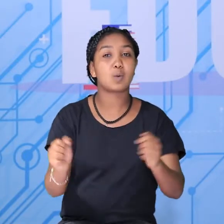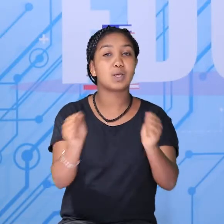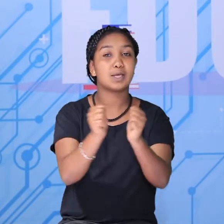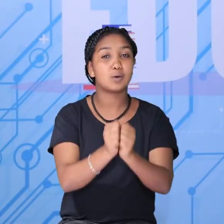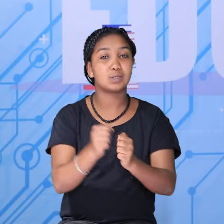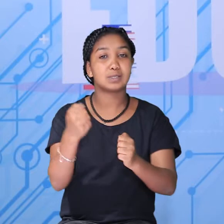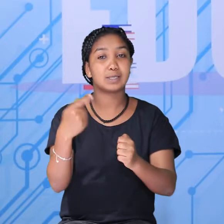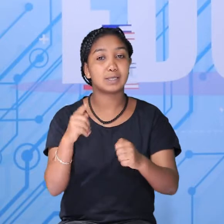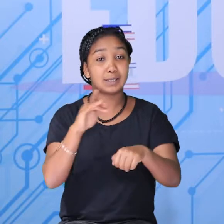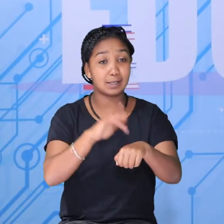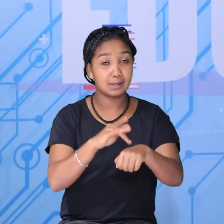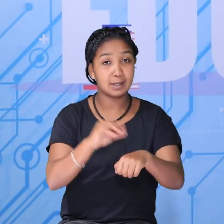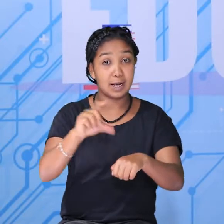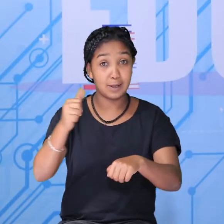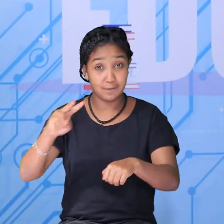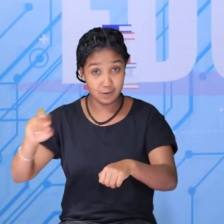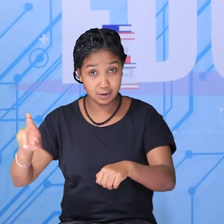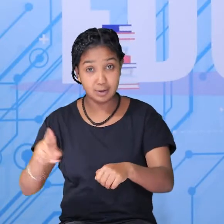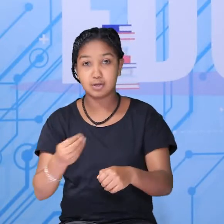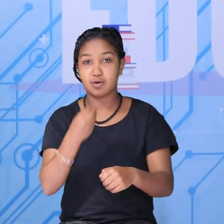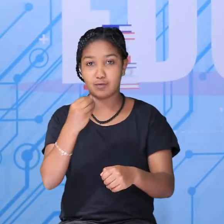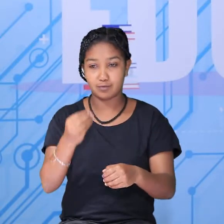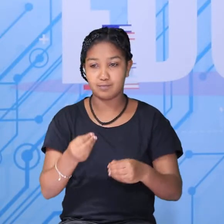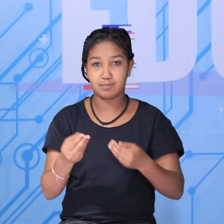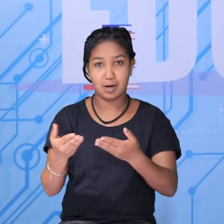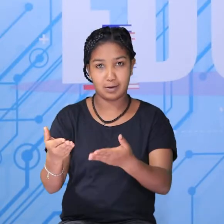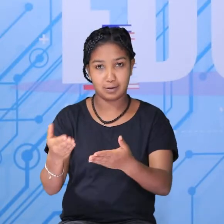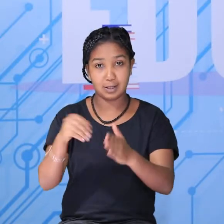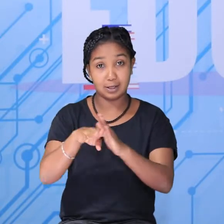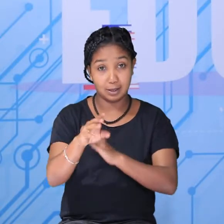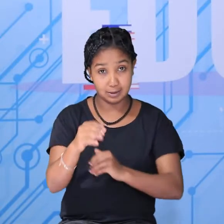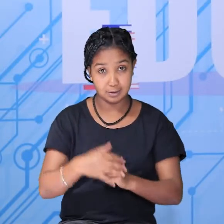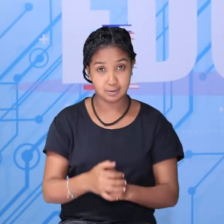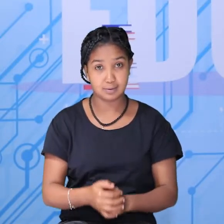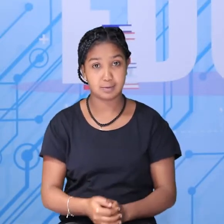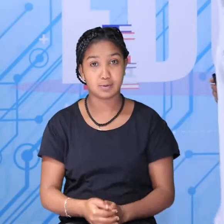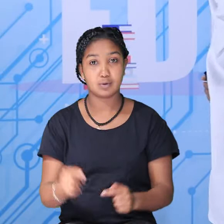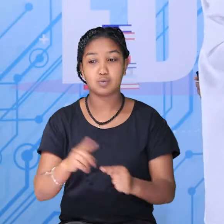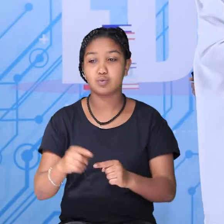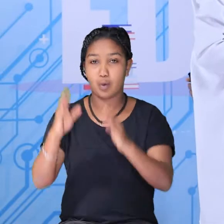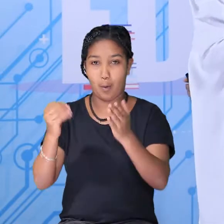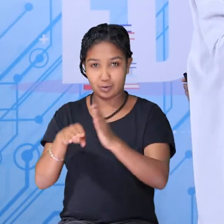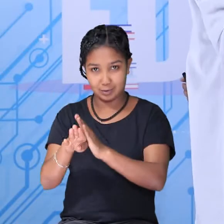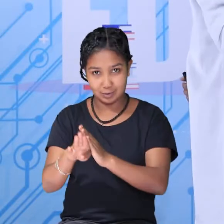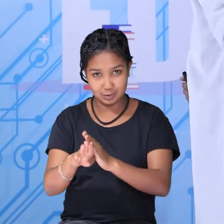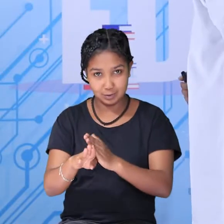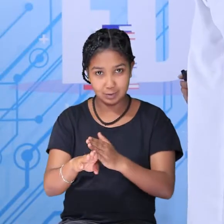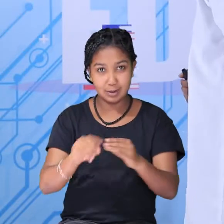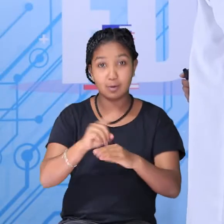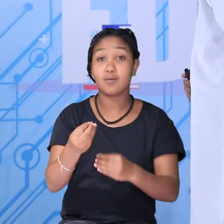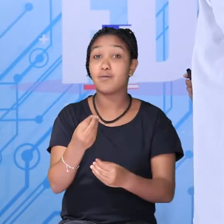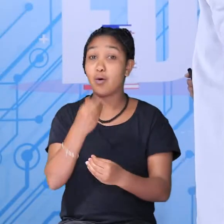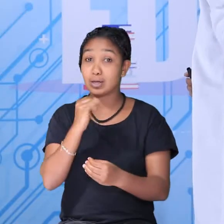with the green light and touching the lever, the food pellet enters to the box. So